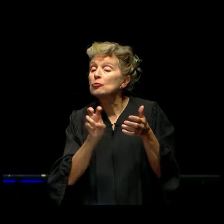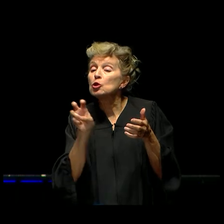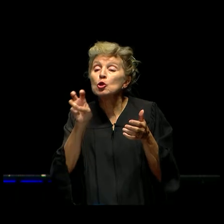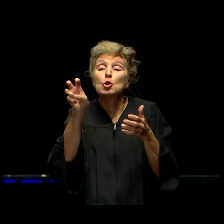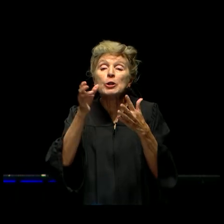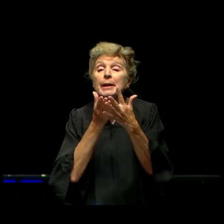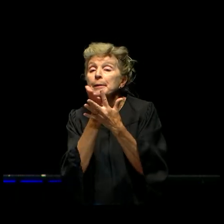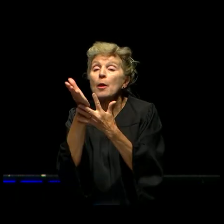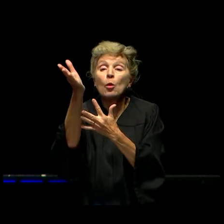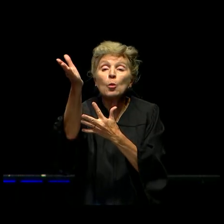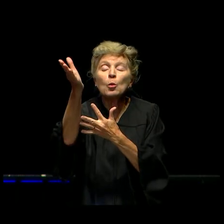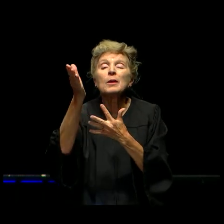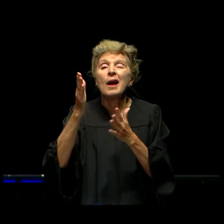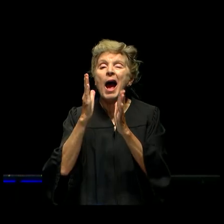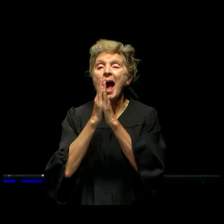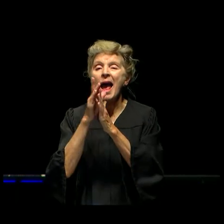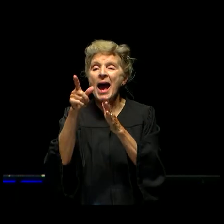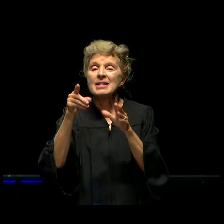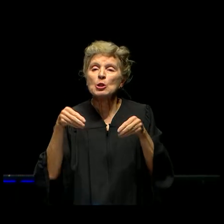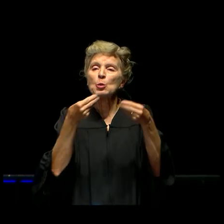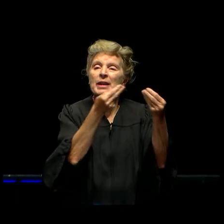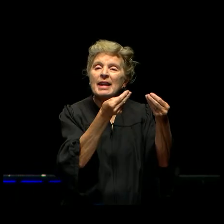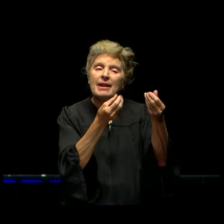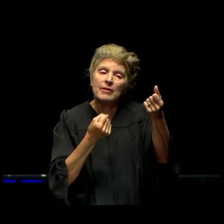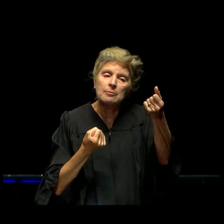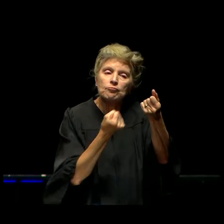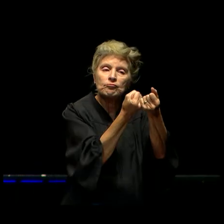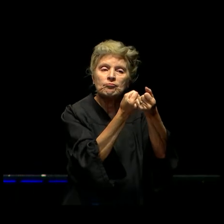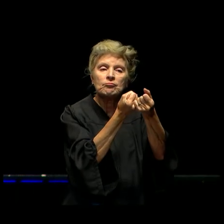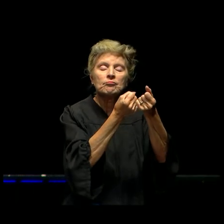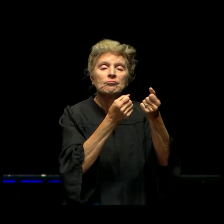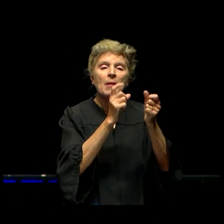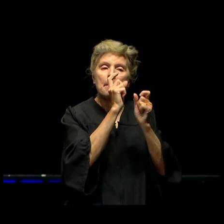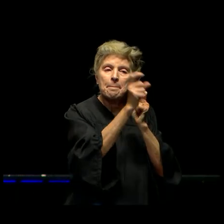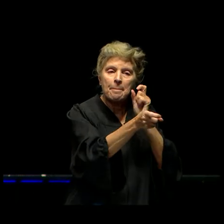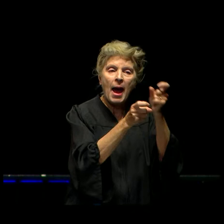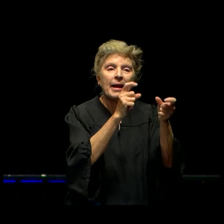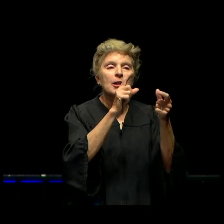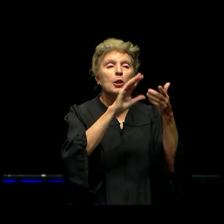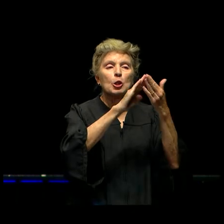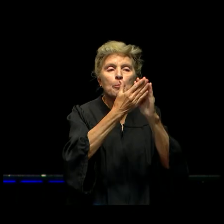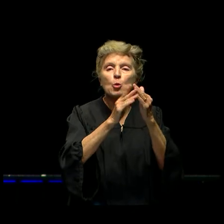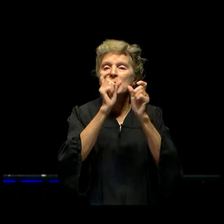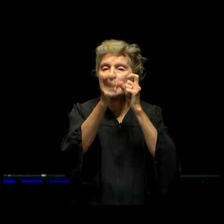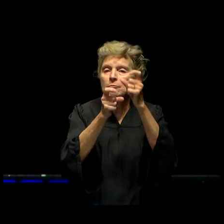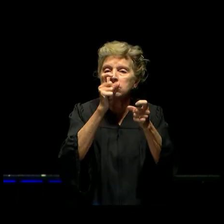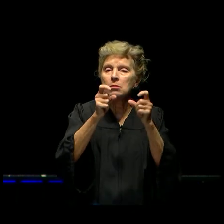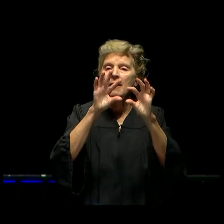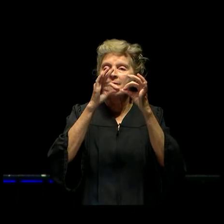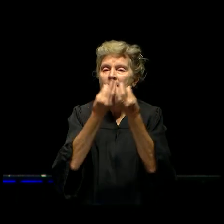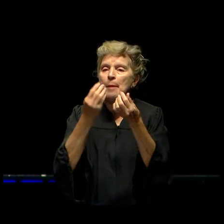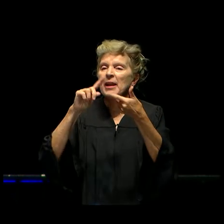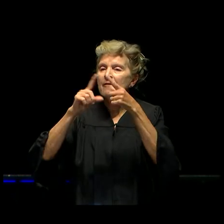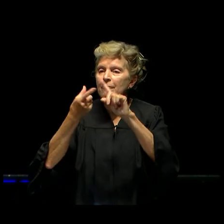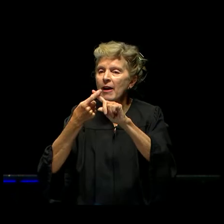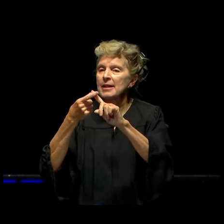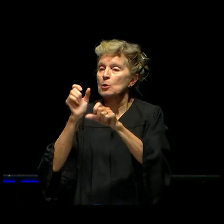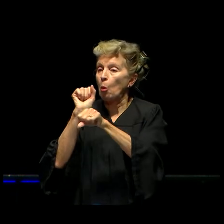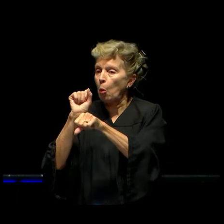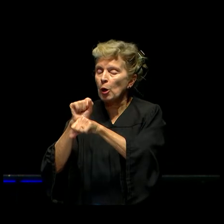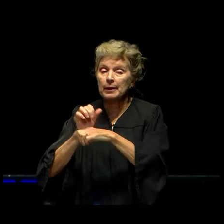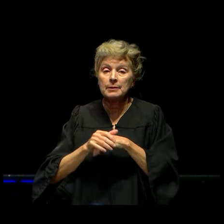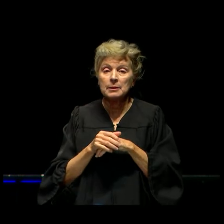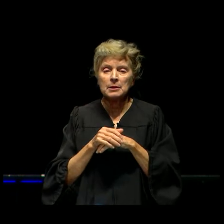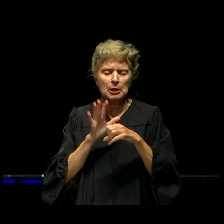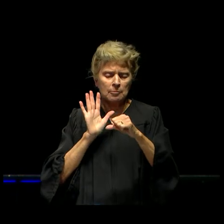you give back to the community, to your workplace, and to your family and friends. Be a champion for